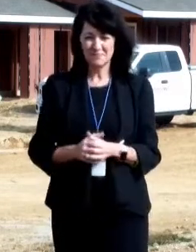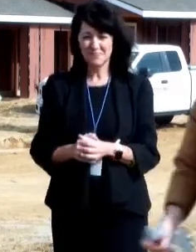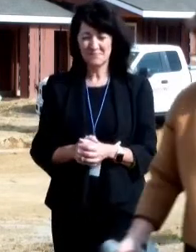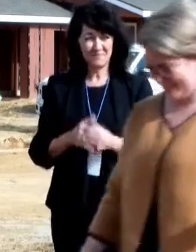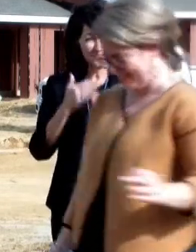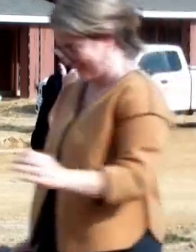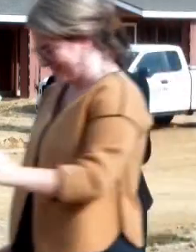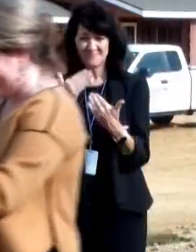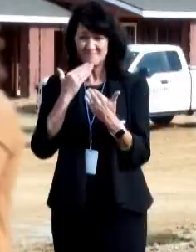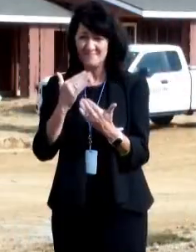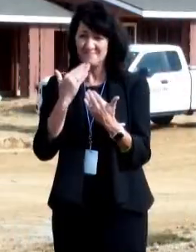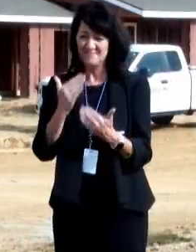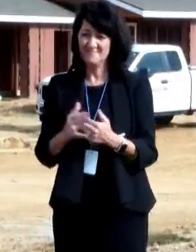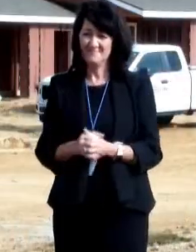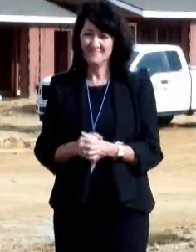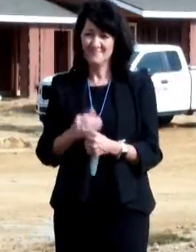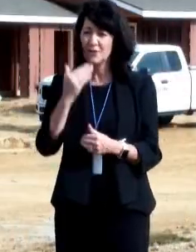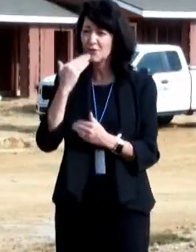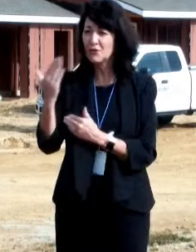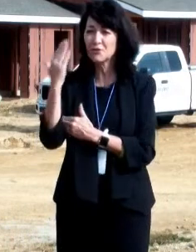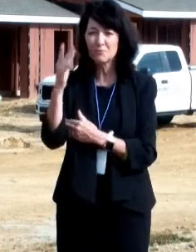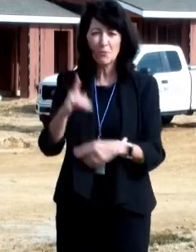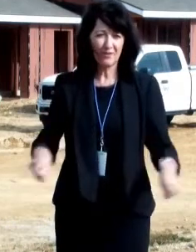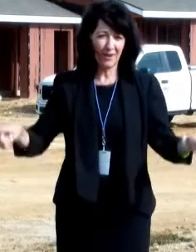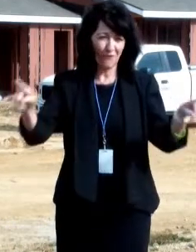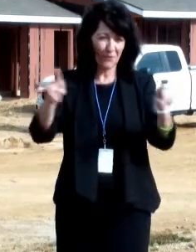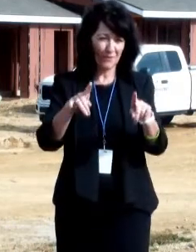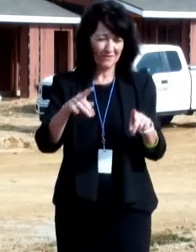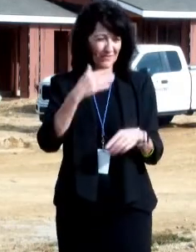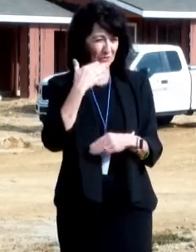Thank you. Good morning, everyone.